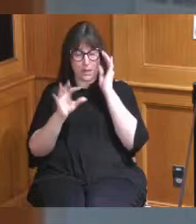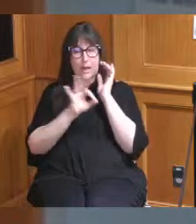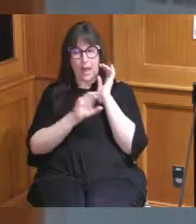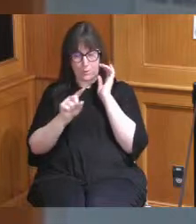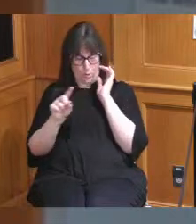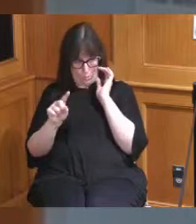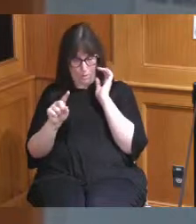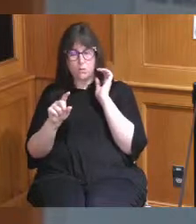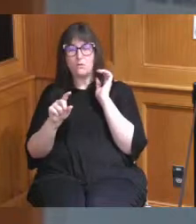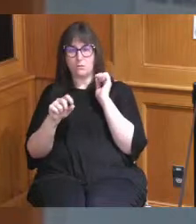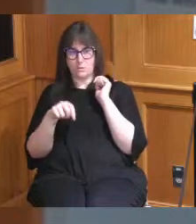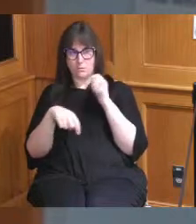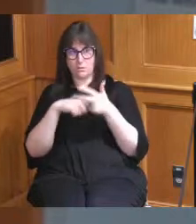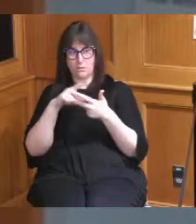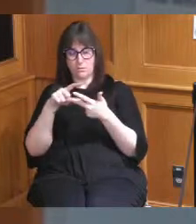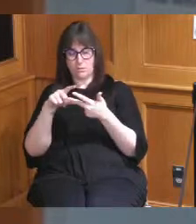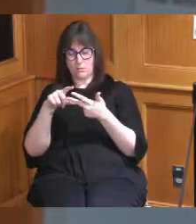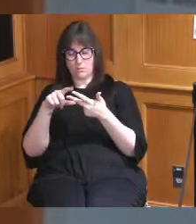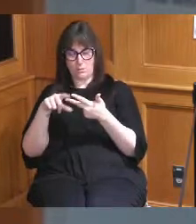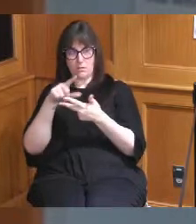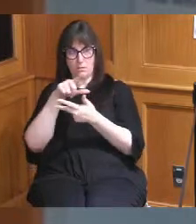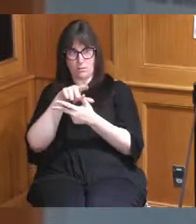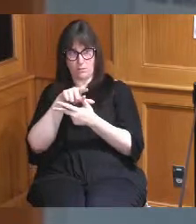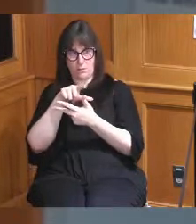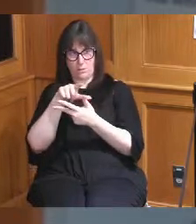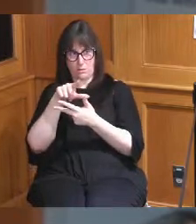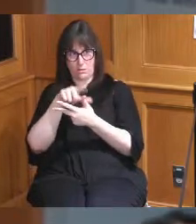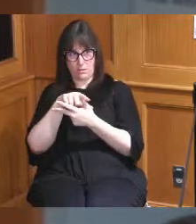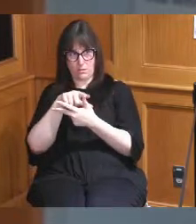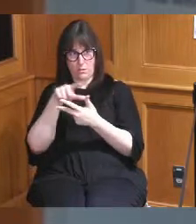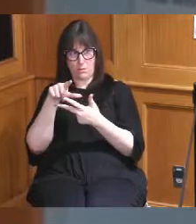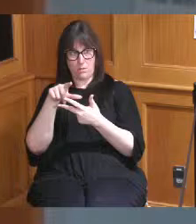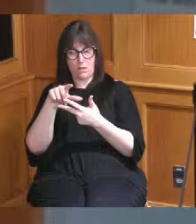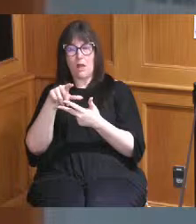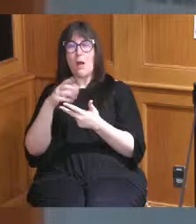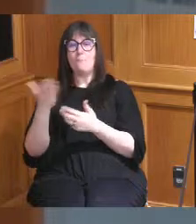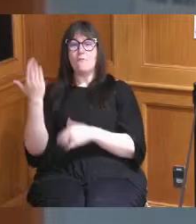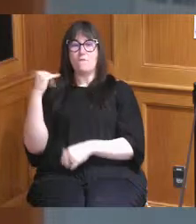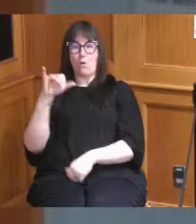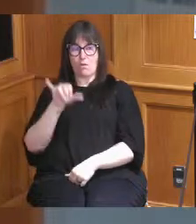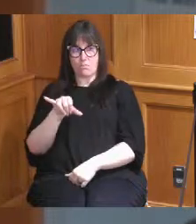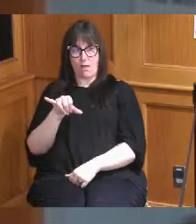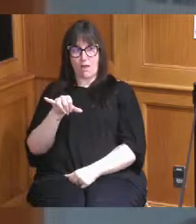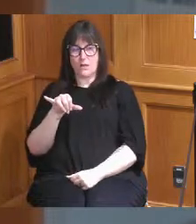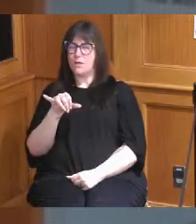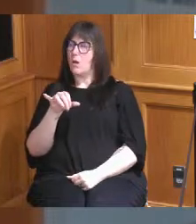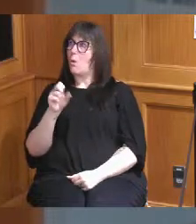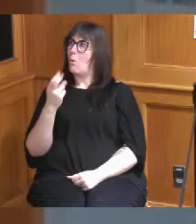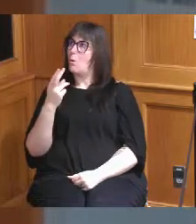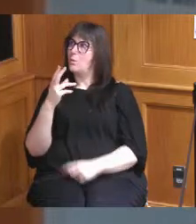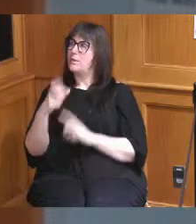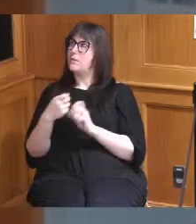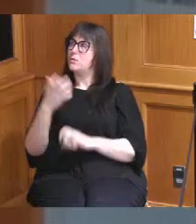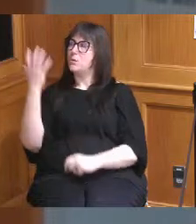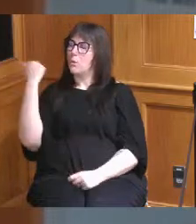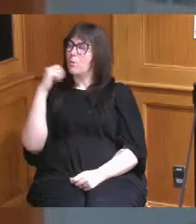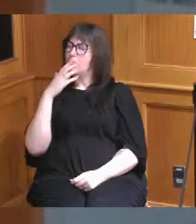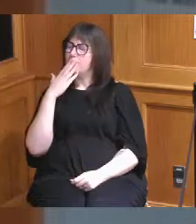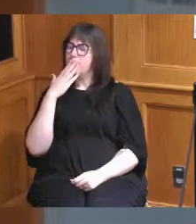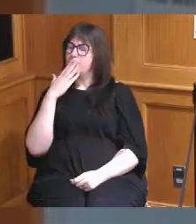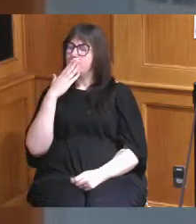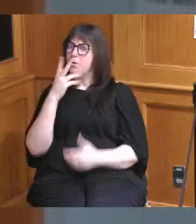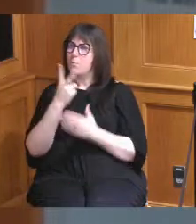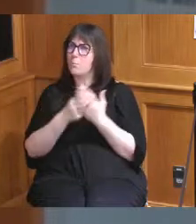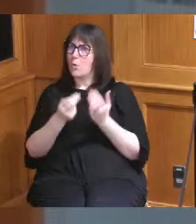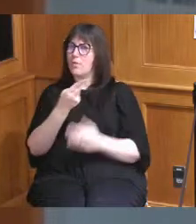911. Okay. And prior to that was the off of, oh goodness, this was a couple years ago. So both Hamilton